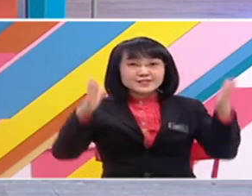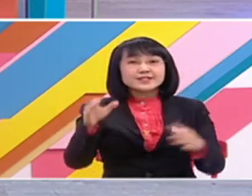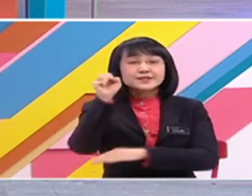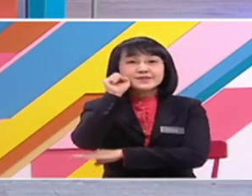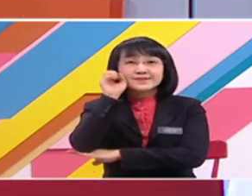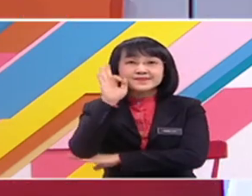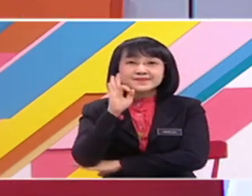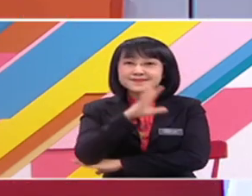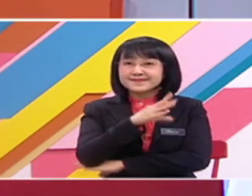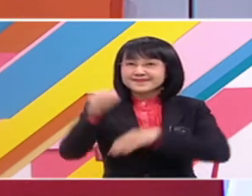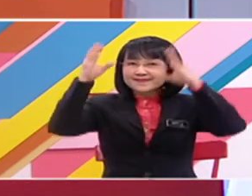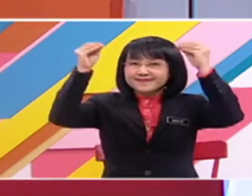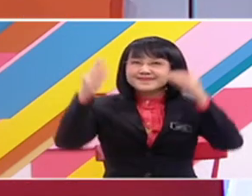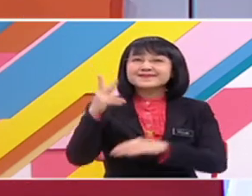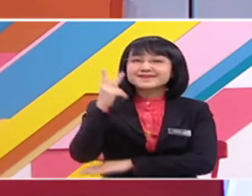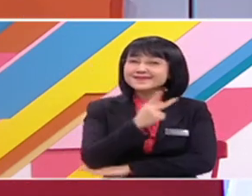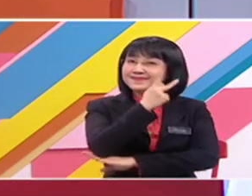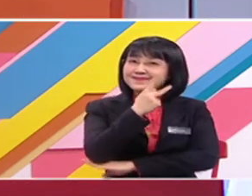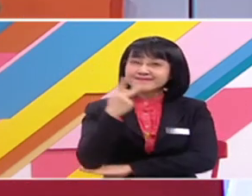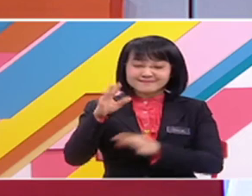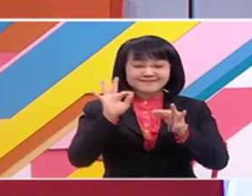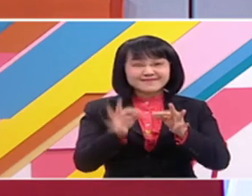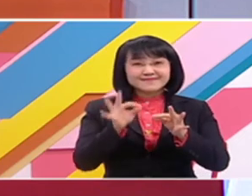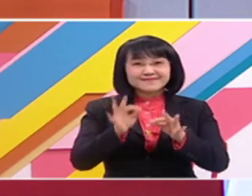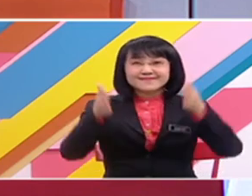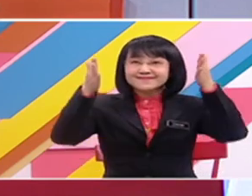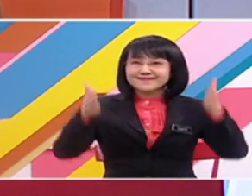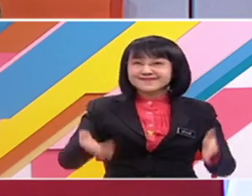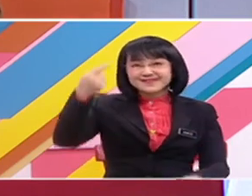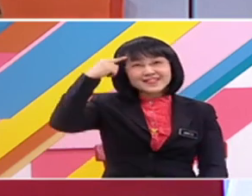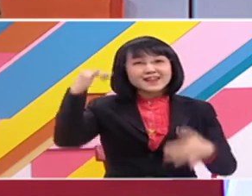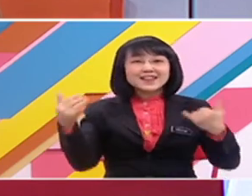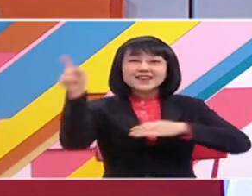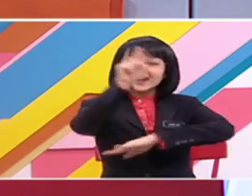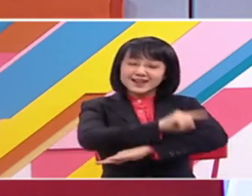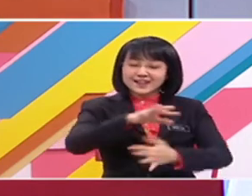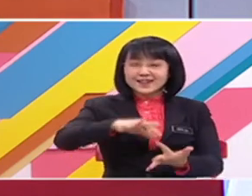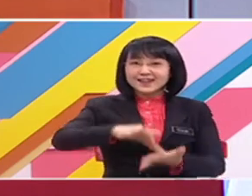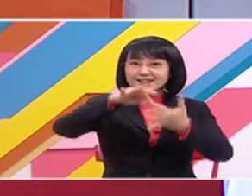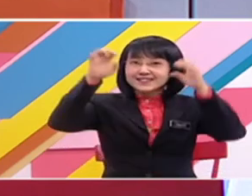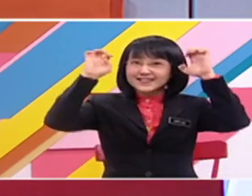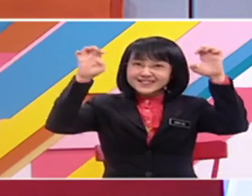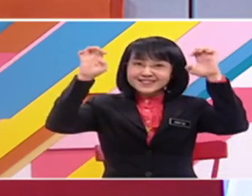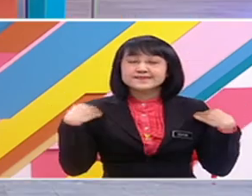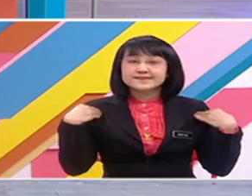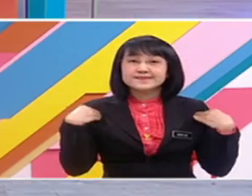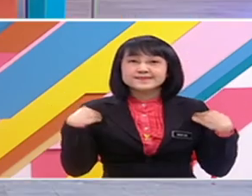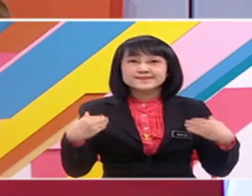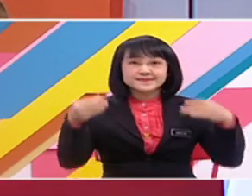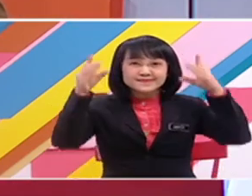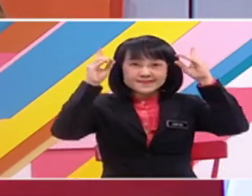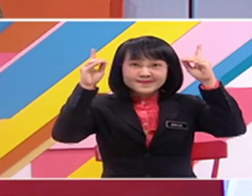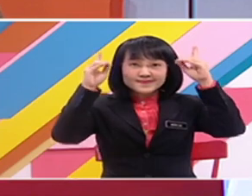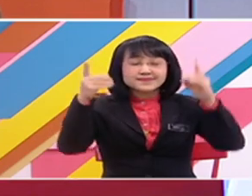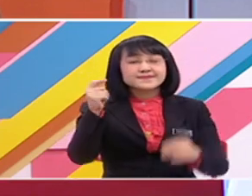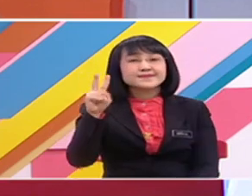also teacher Lee Sengkiat as our interpreter for today's special education lesson, teacher. All right, tune in to